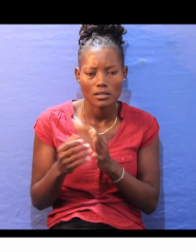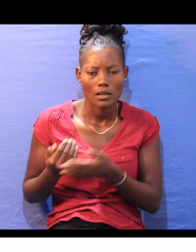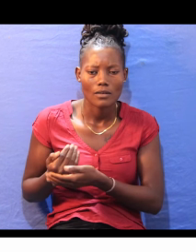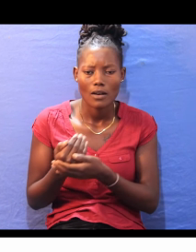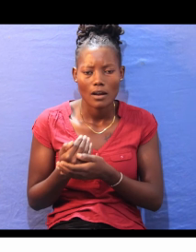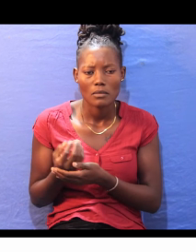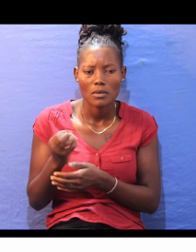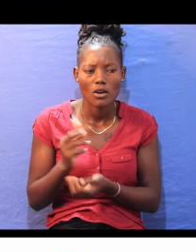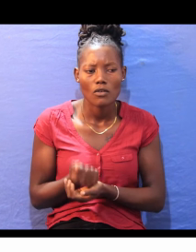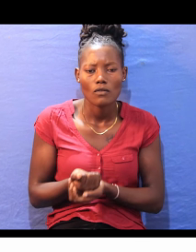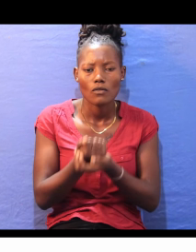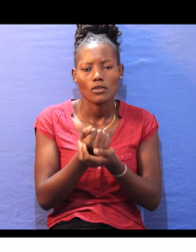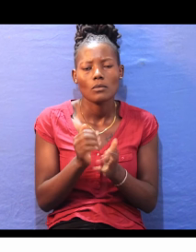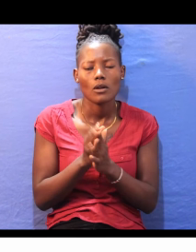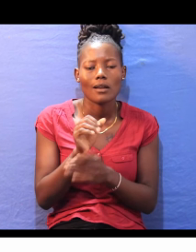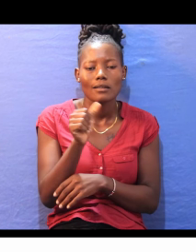or volleyball, etc.